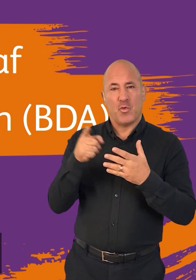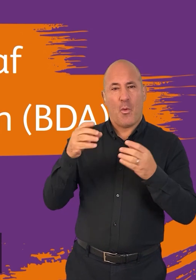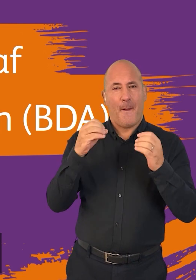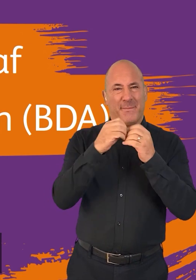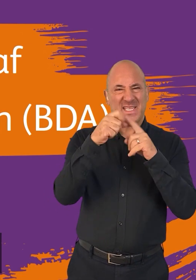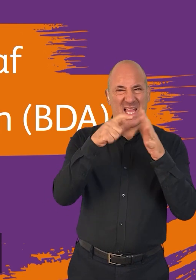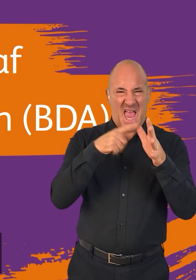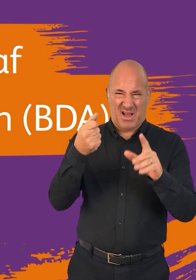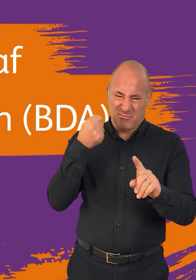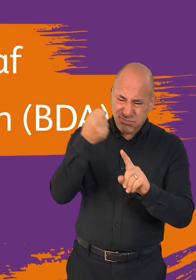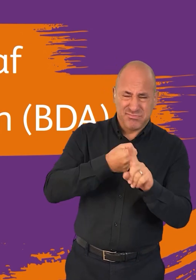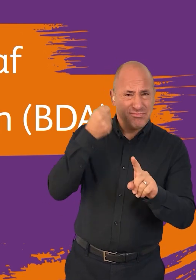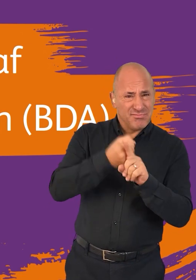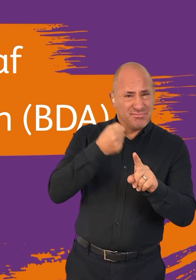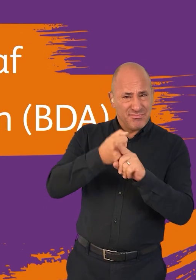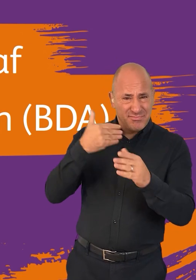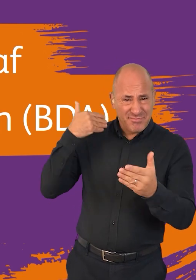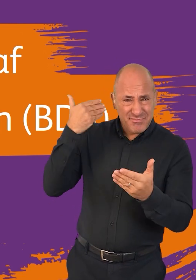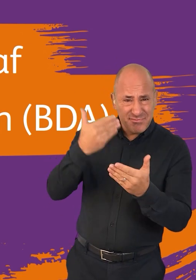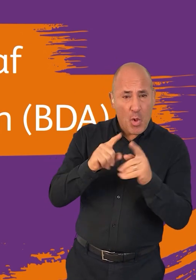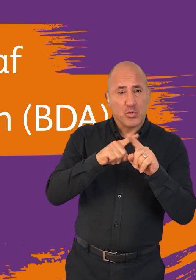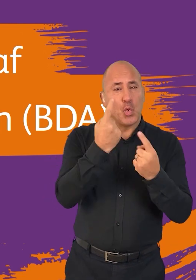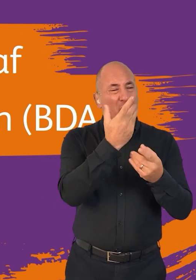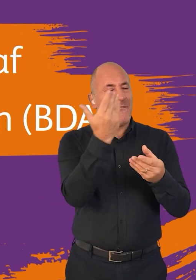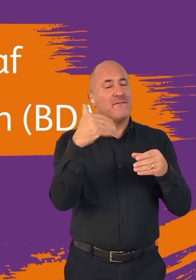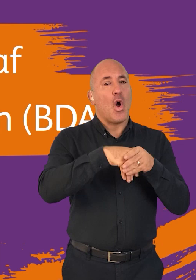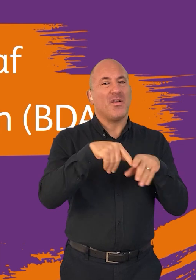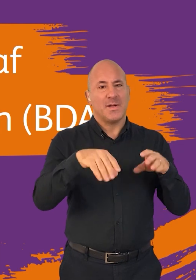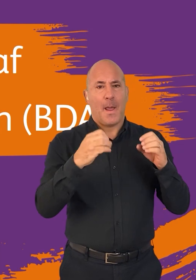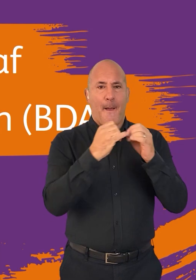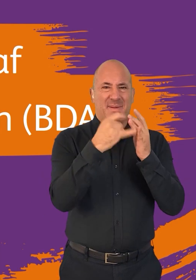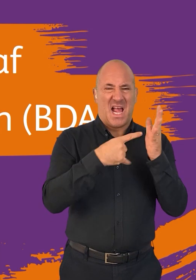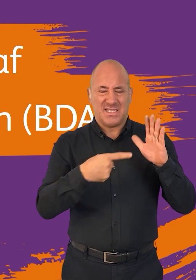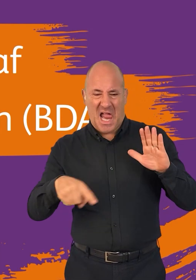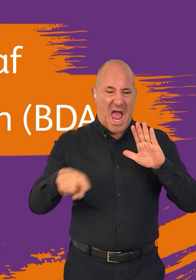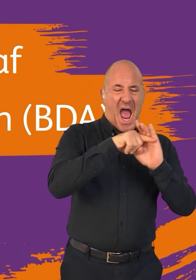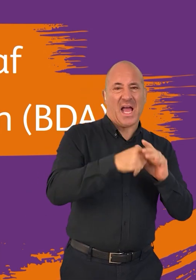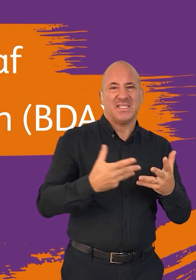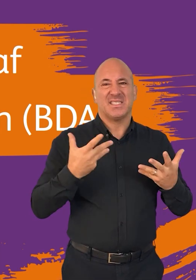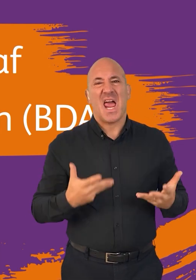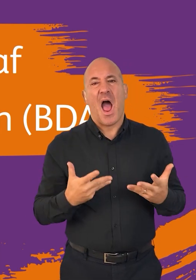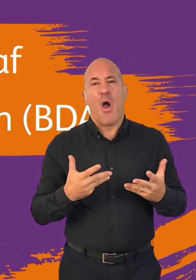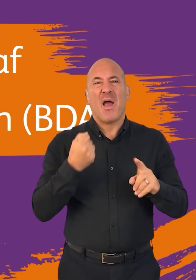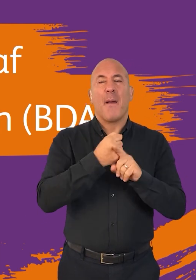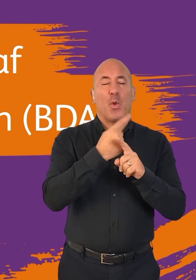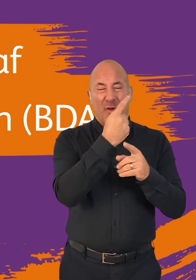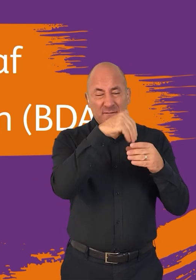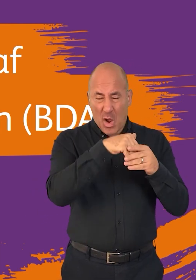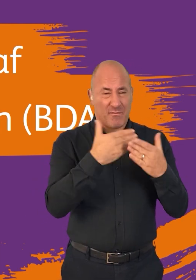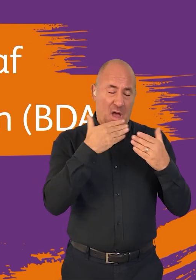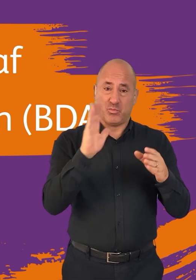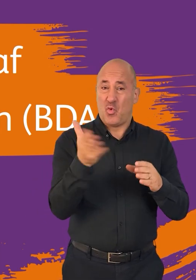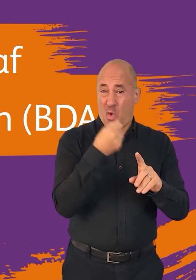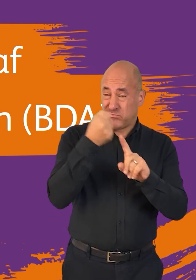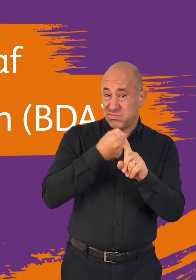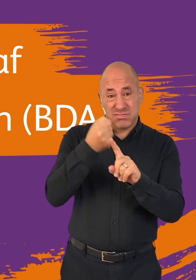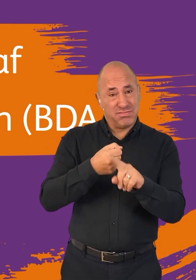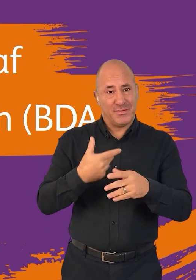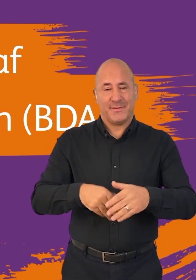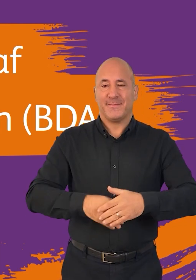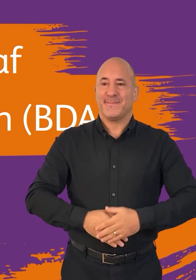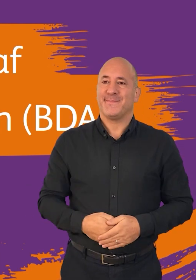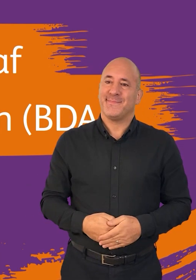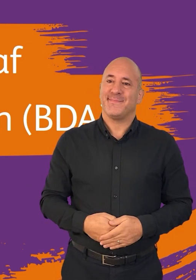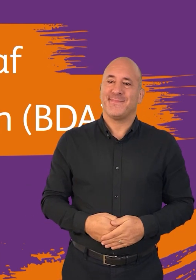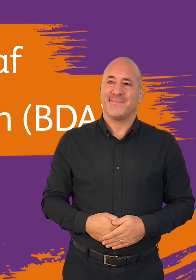This would not have been possible without the tireless campaigning from the British Deaf Association and everyone else involved in the BSL